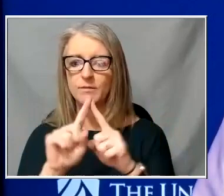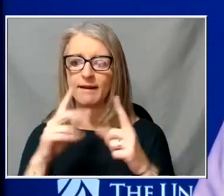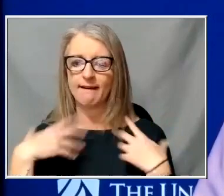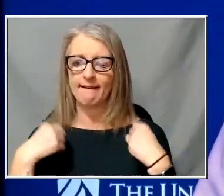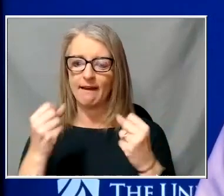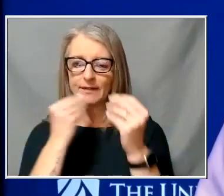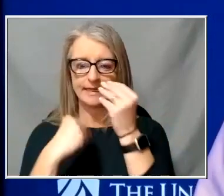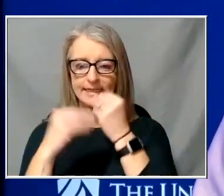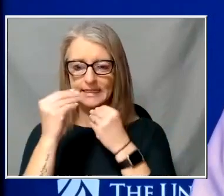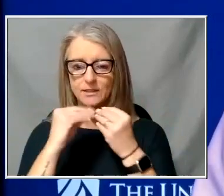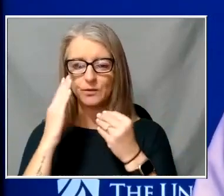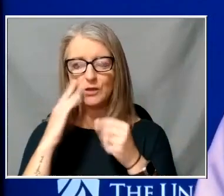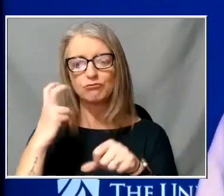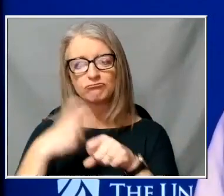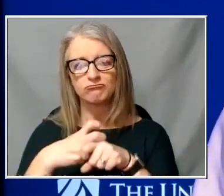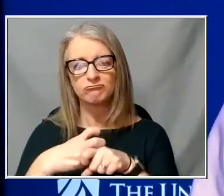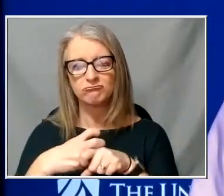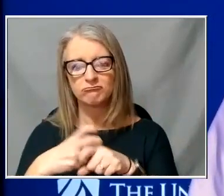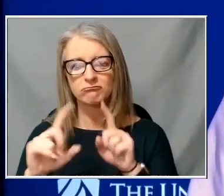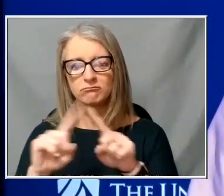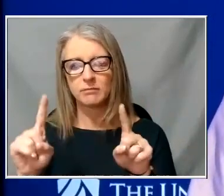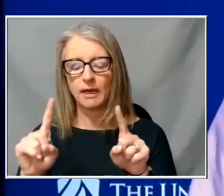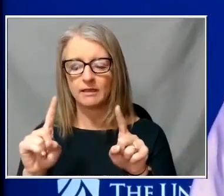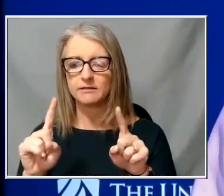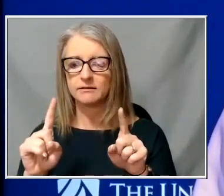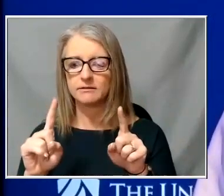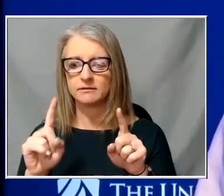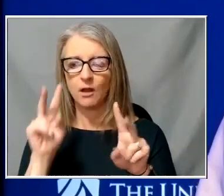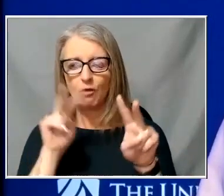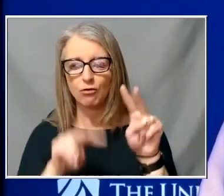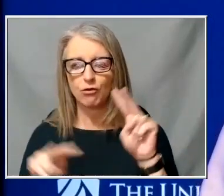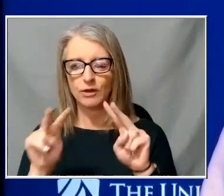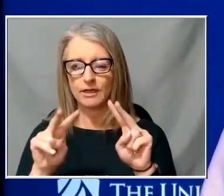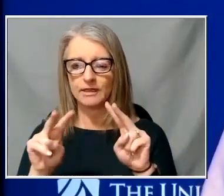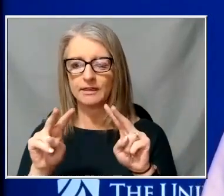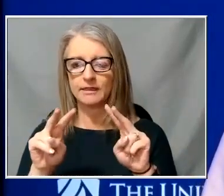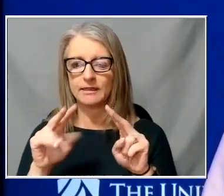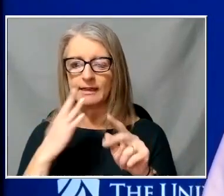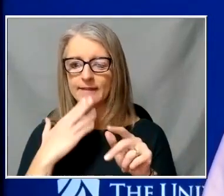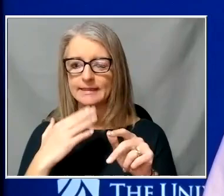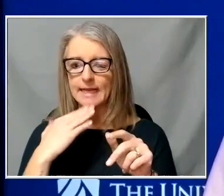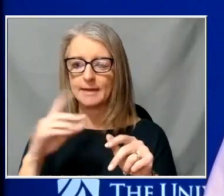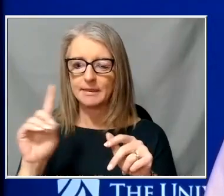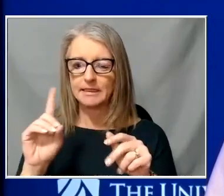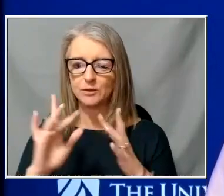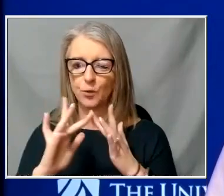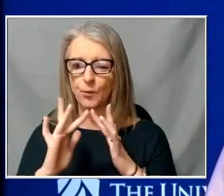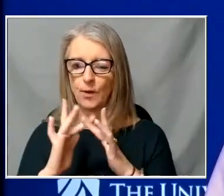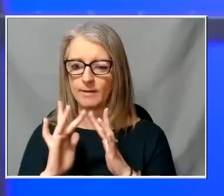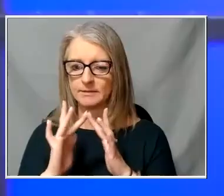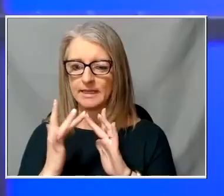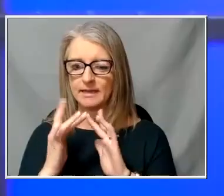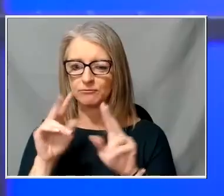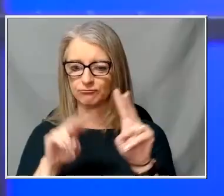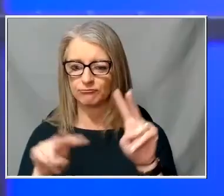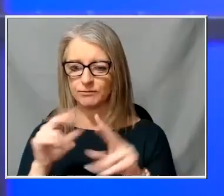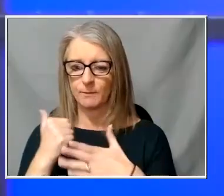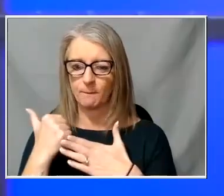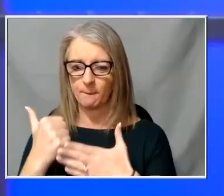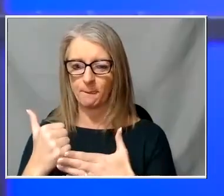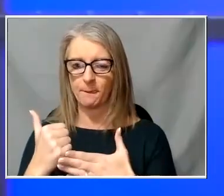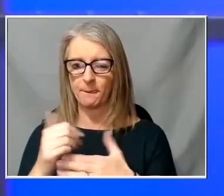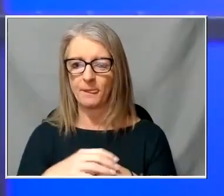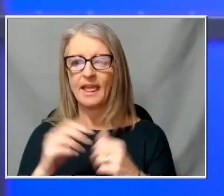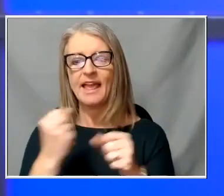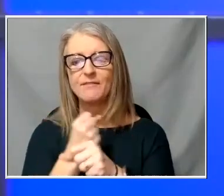we know is difficult. But I think, looking at the Cray Diabetes website will help and doing all that. All right. And everyone,